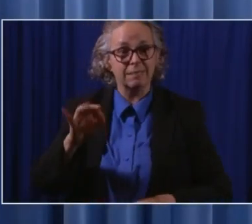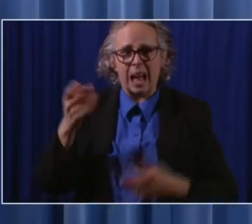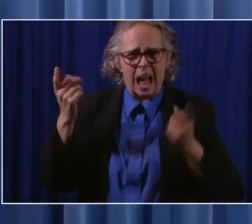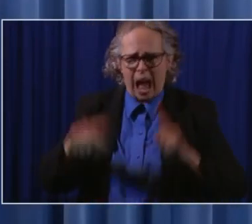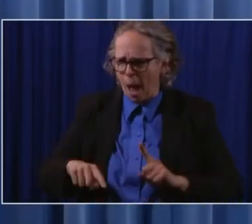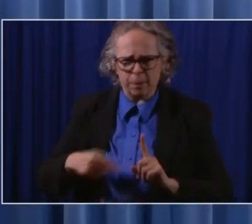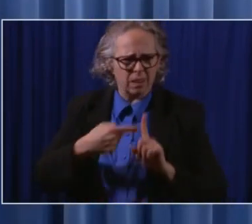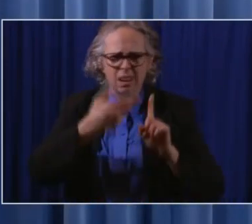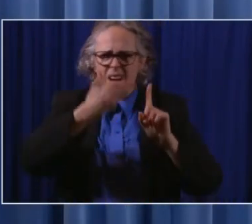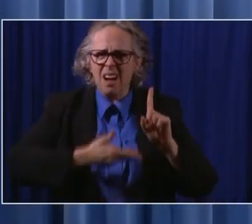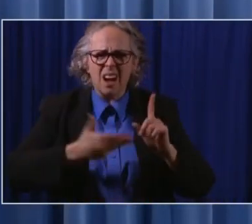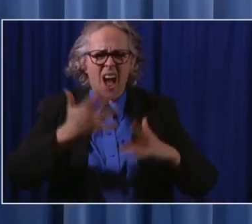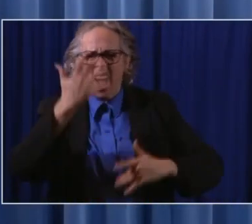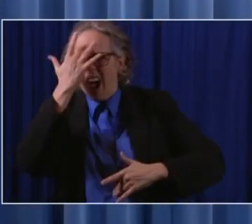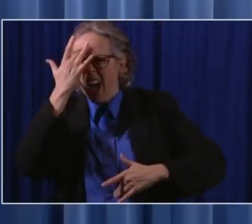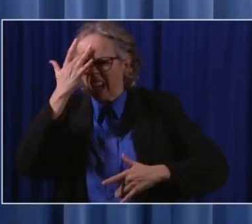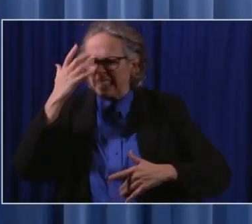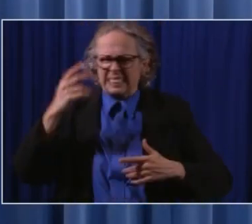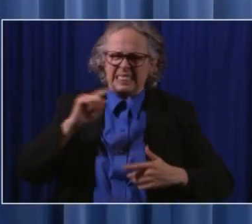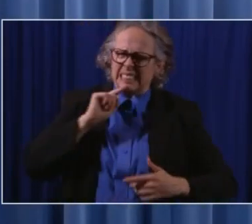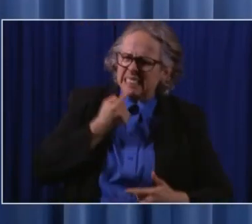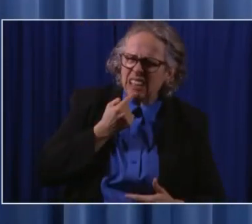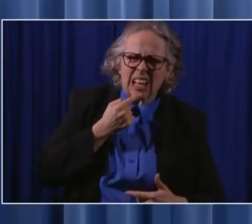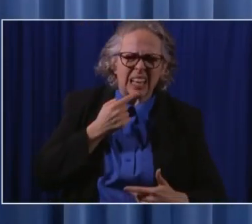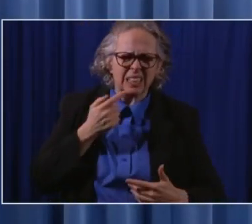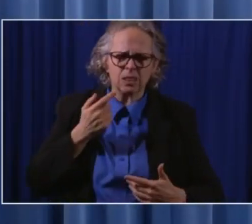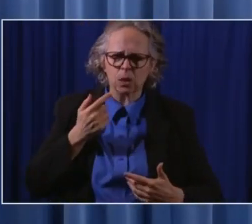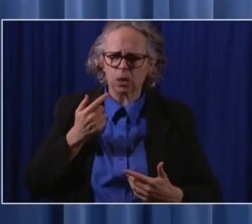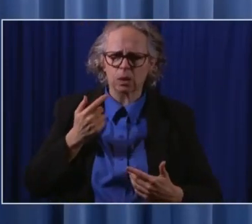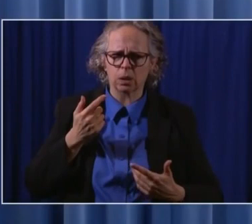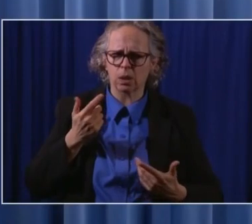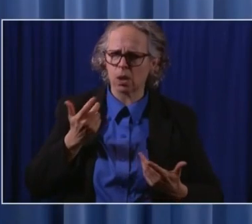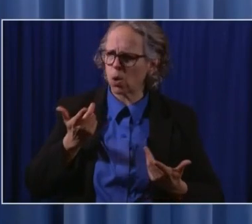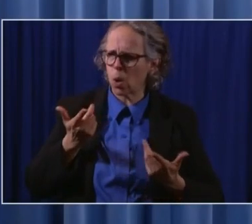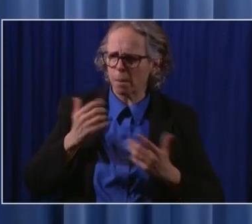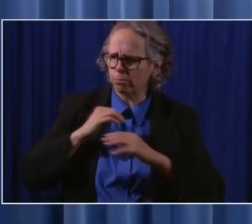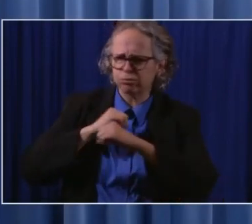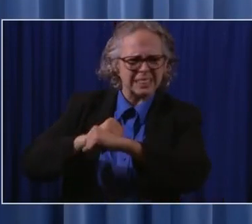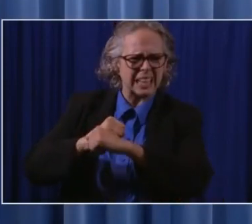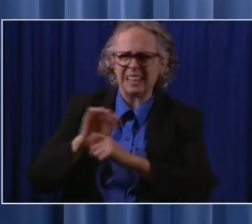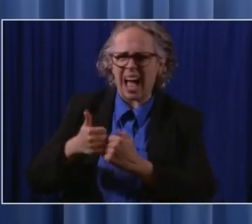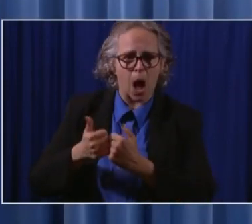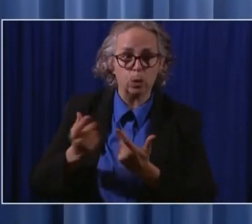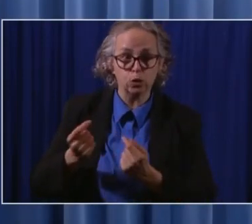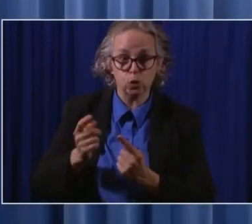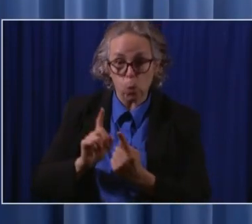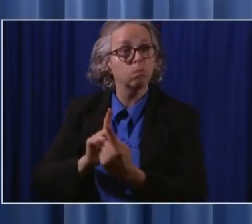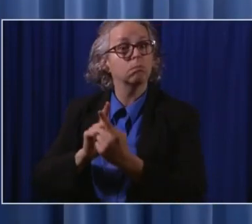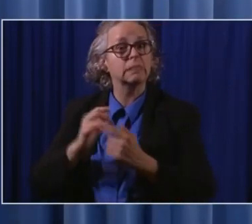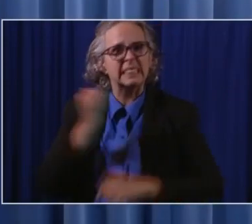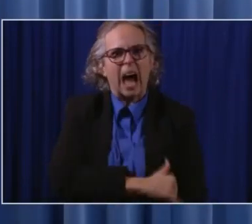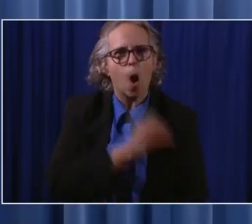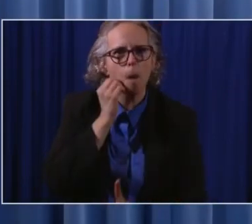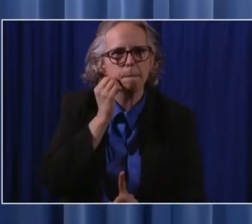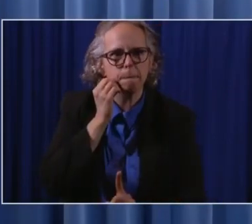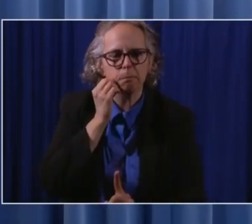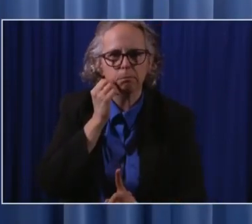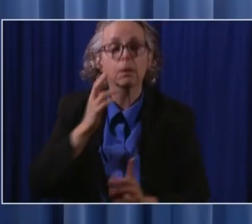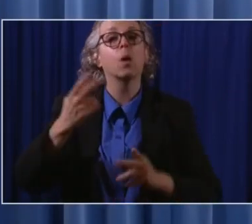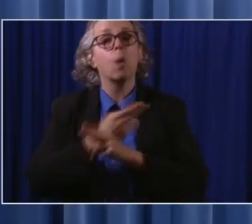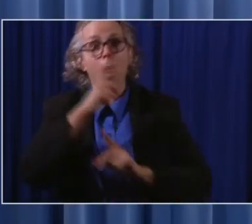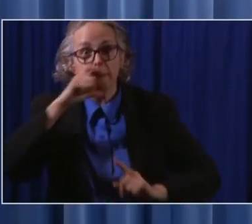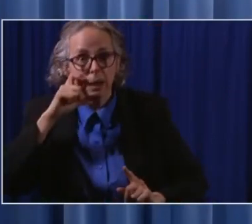your home by social distancing at home, by wearing a mask at home, and using a high level of